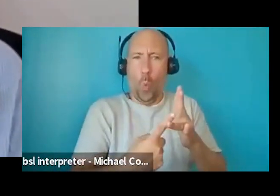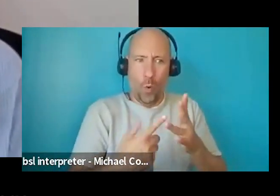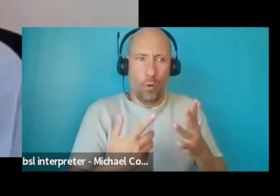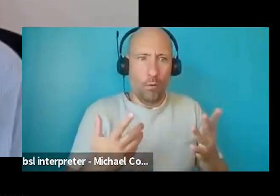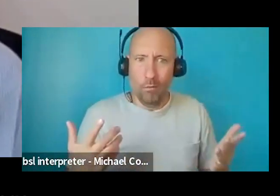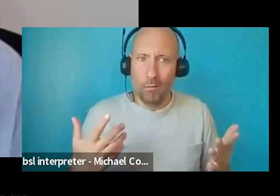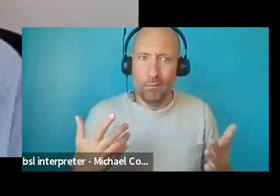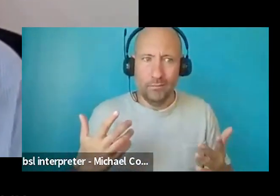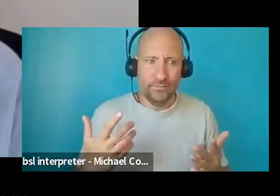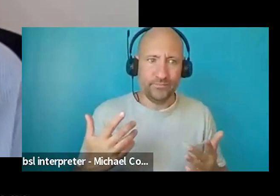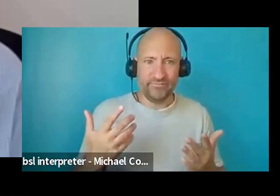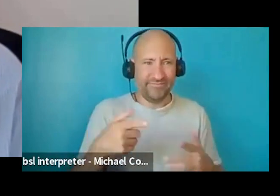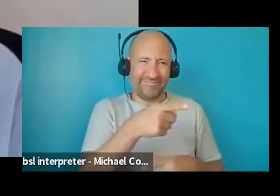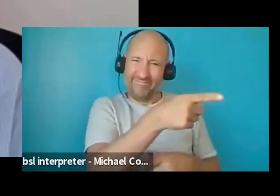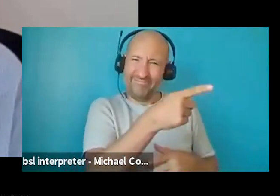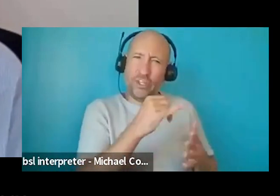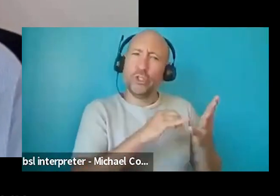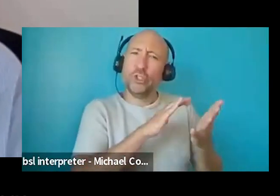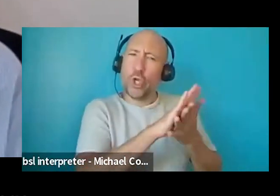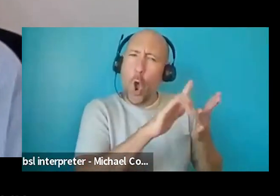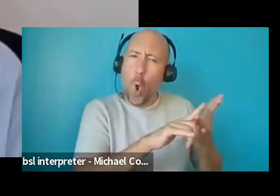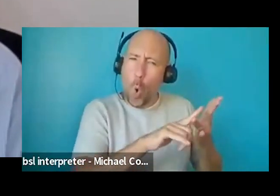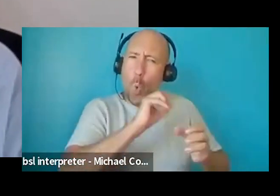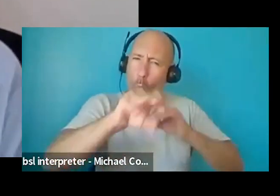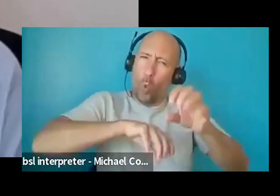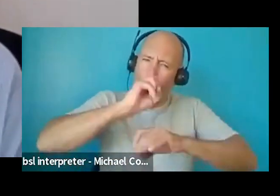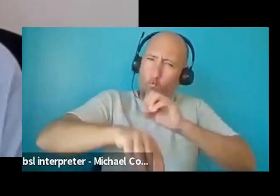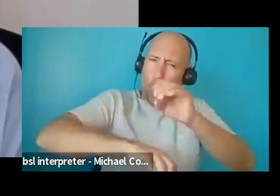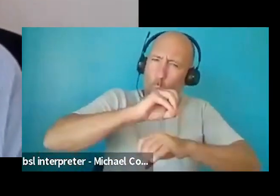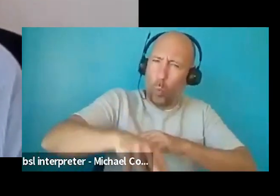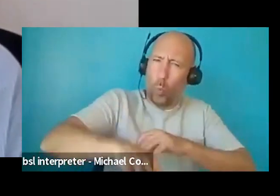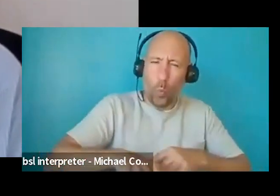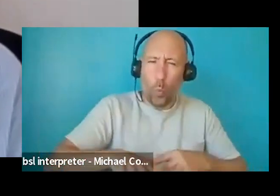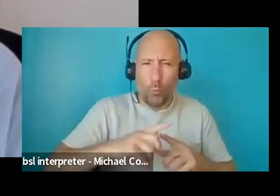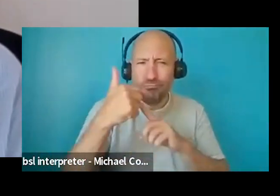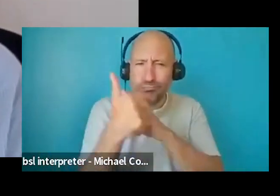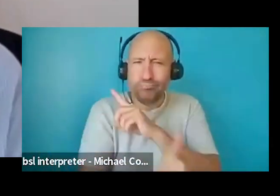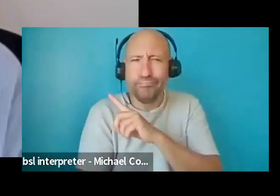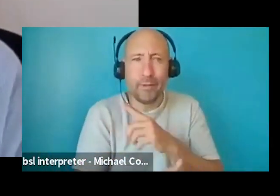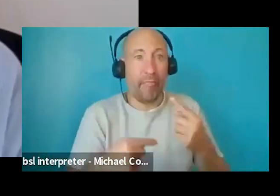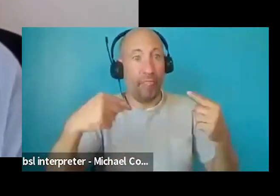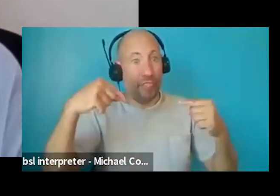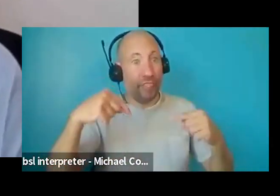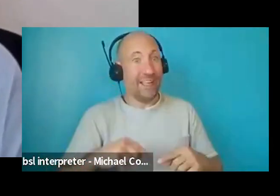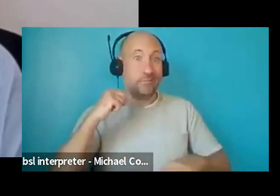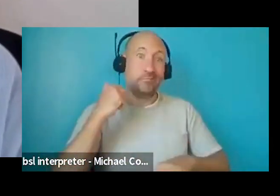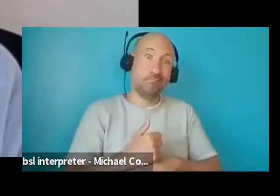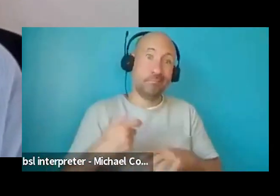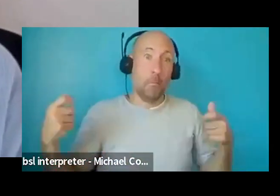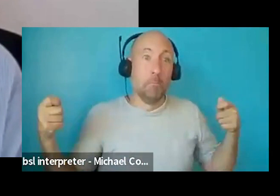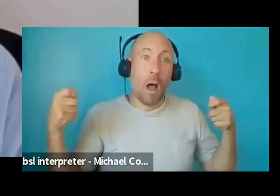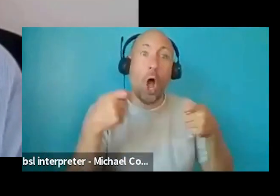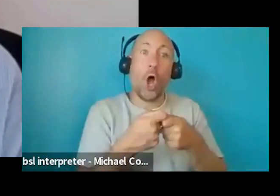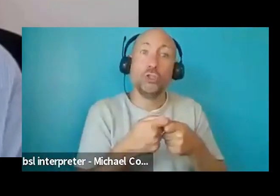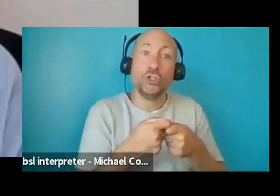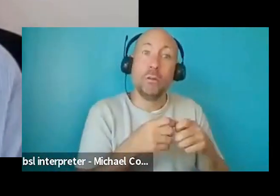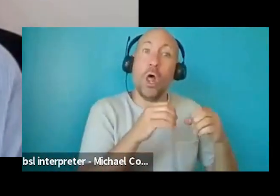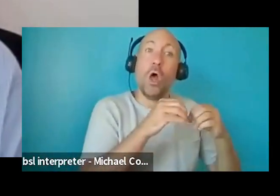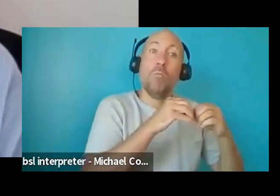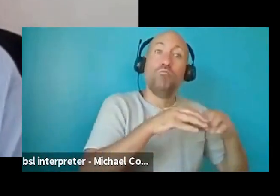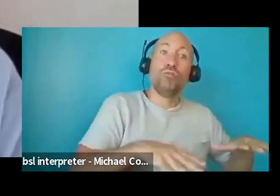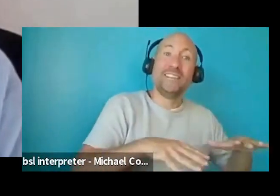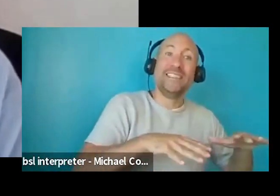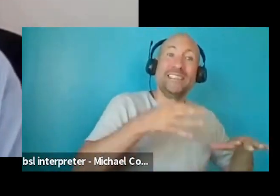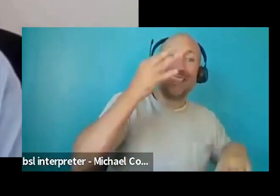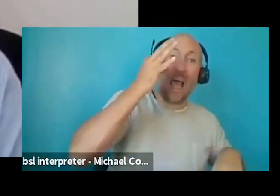as Sho explained very thoroughly, started from a partnership with the British Council, the